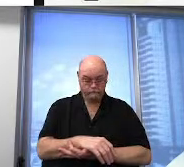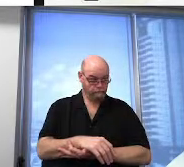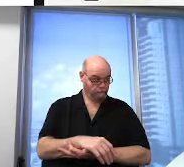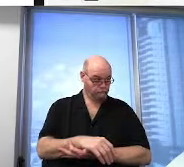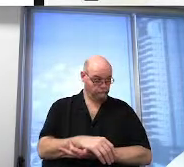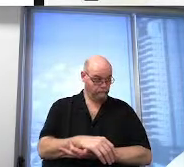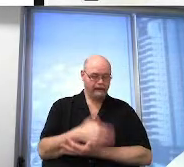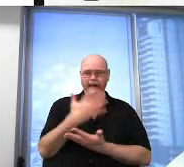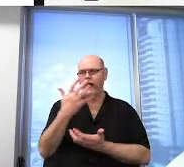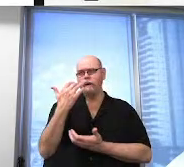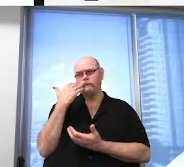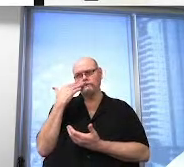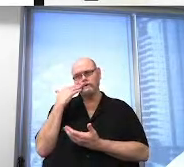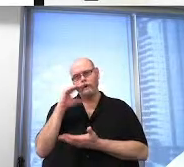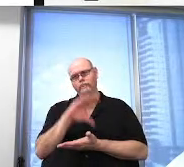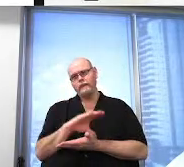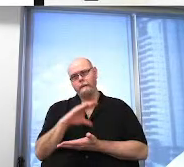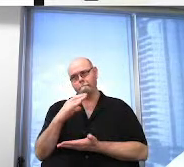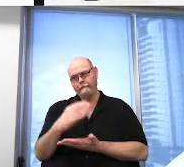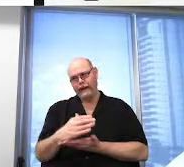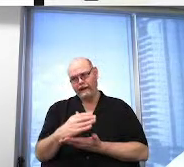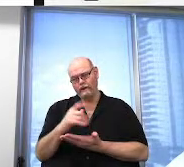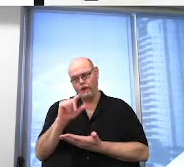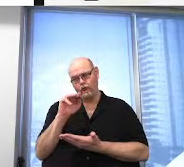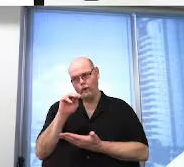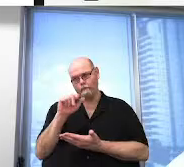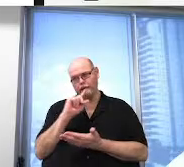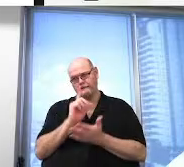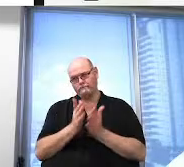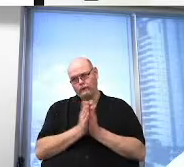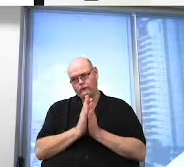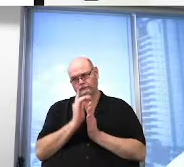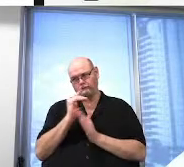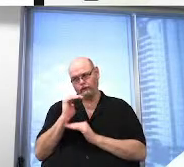Is the actual question? I just want to know what amount